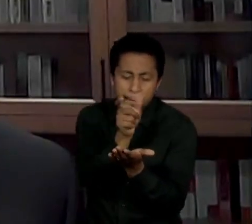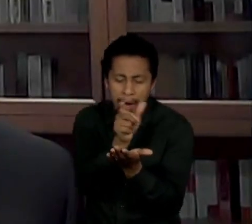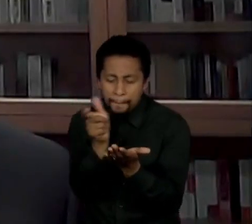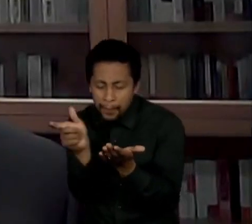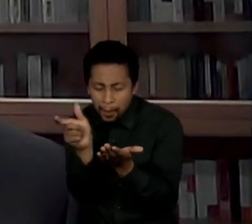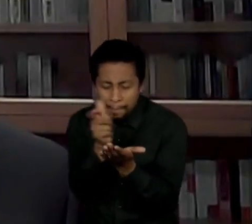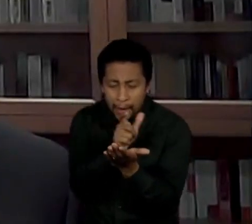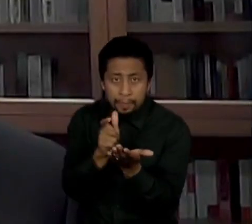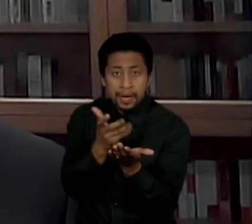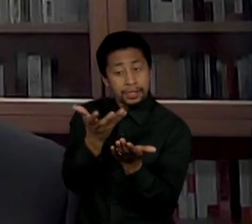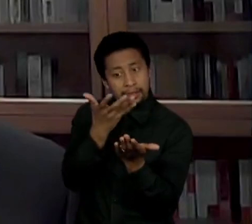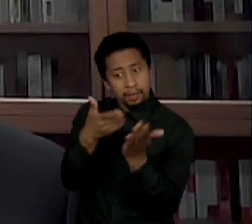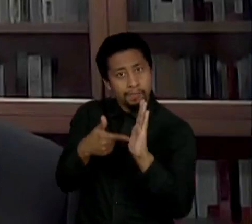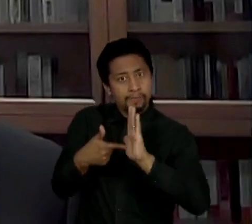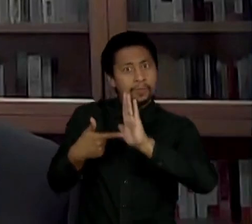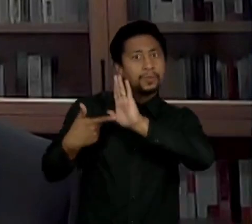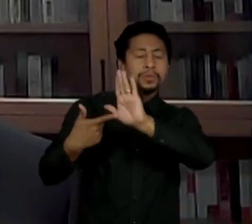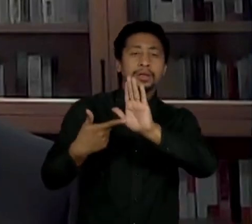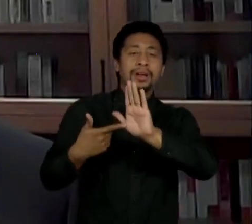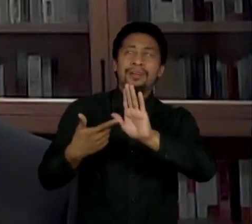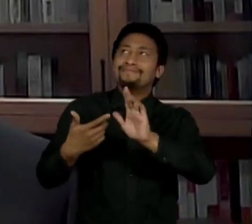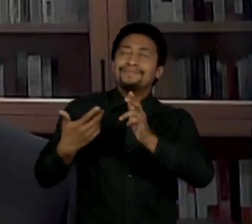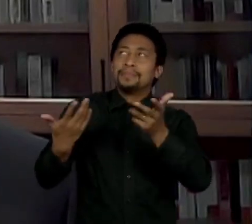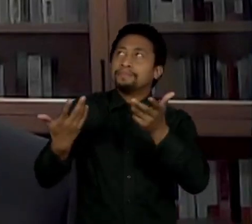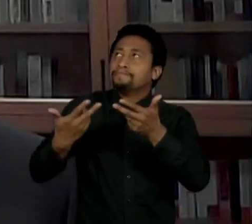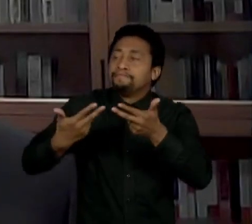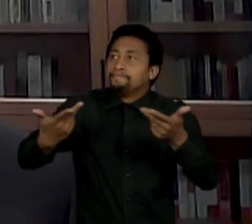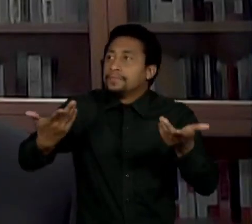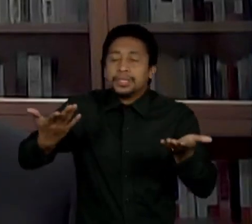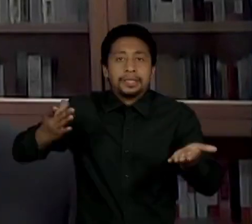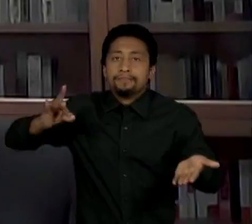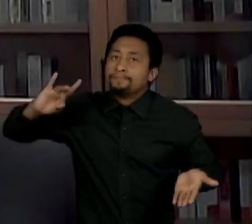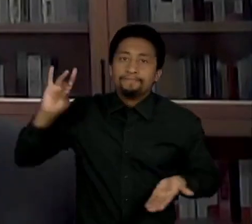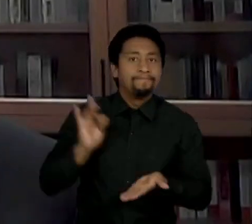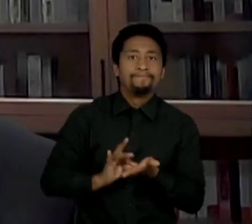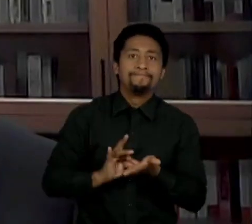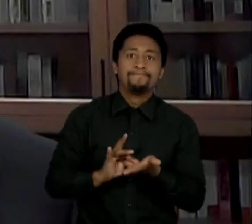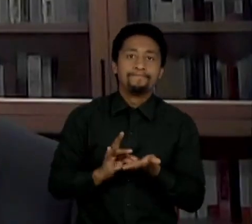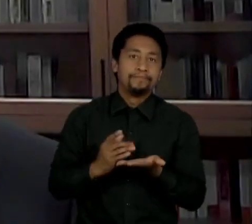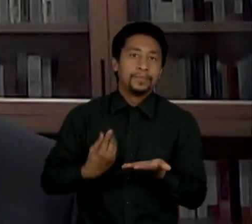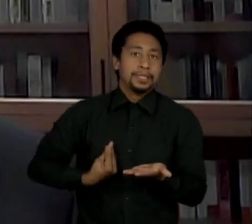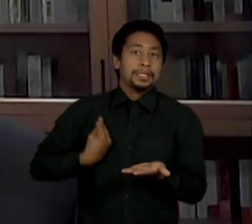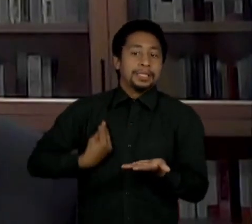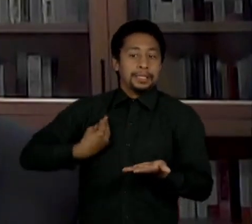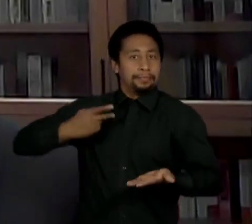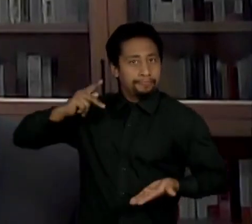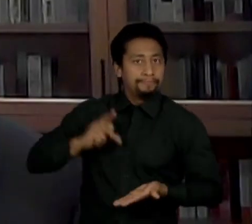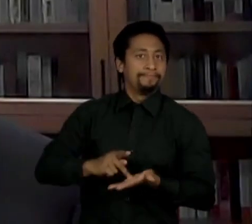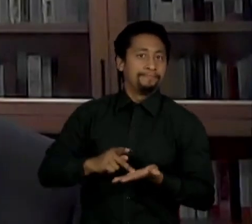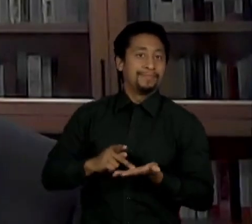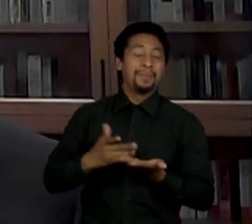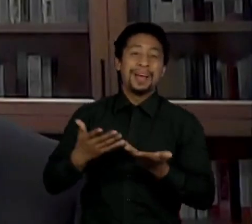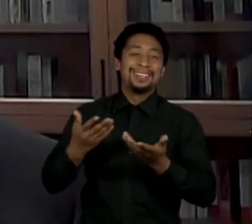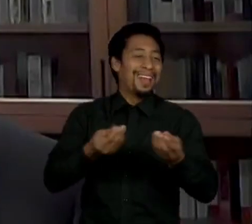real and complicated and true rather than receiving these clichés from